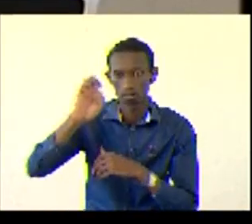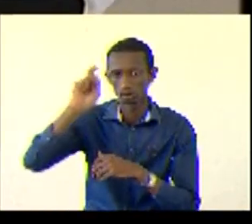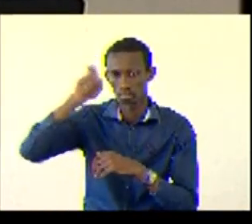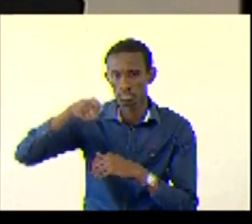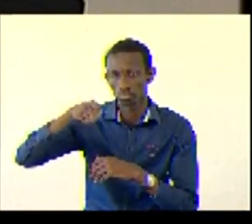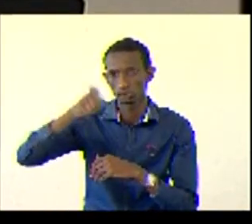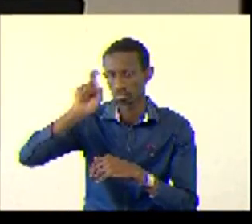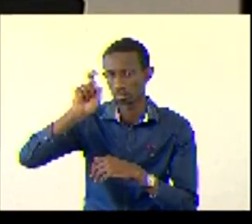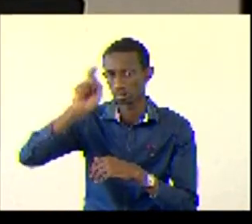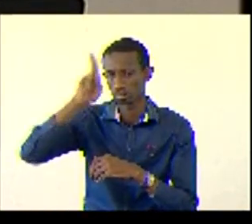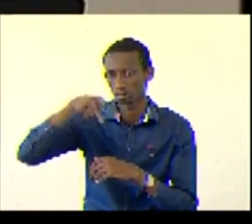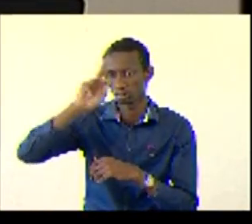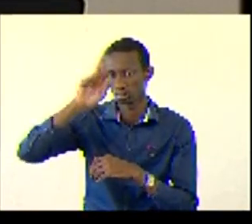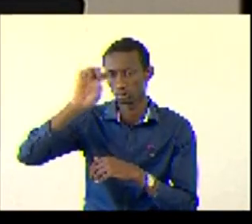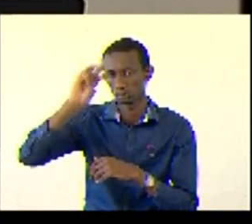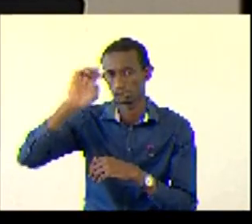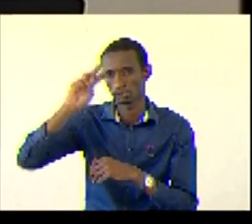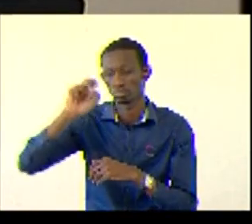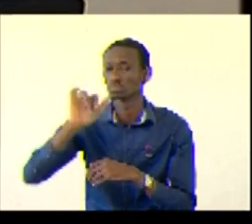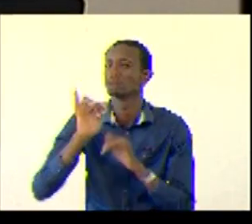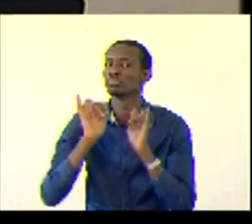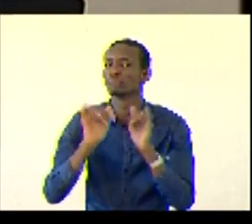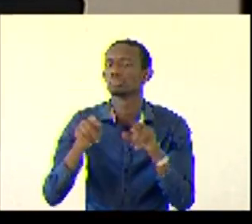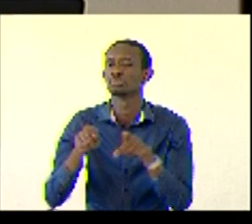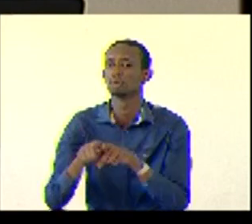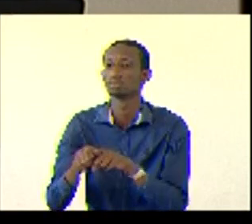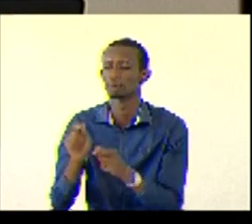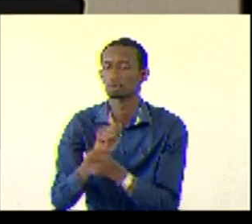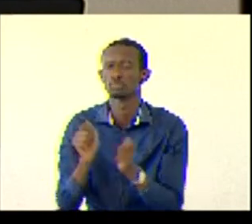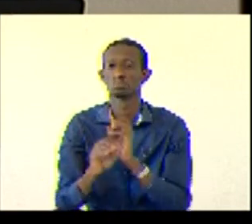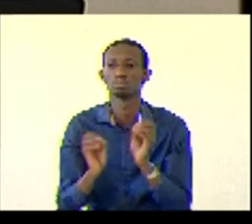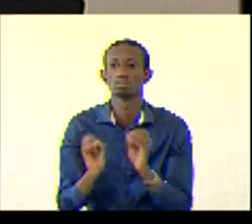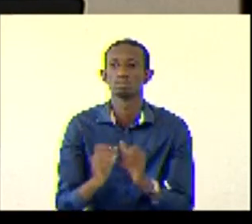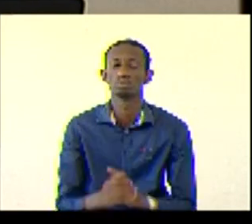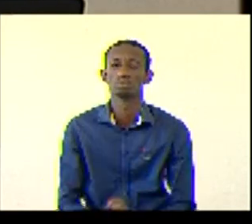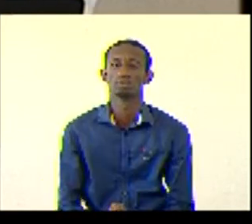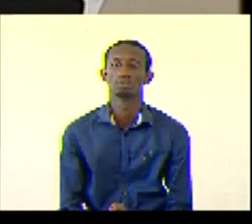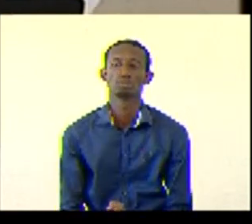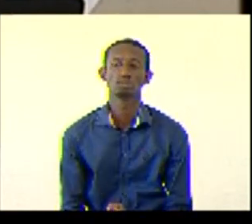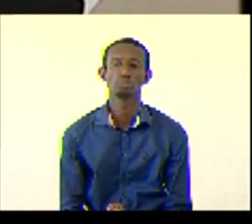something? Remained constant at the end of the experiment.